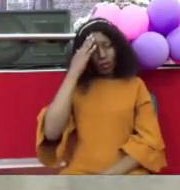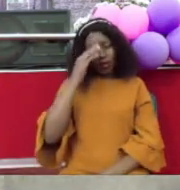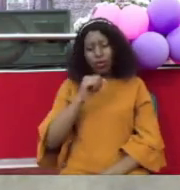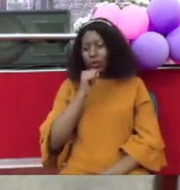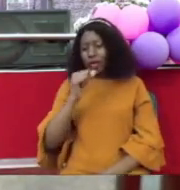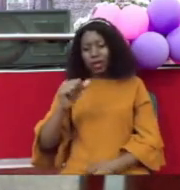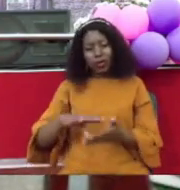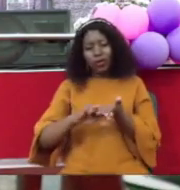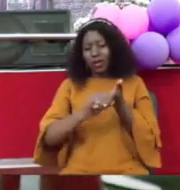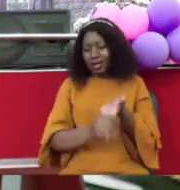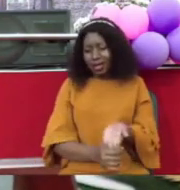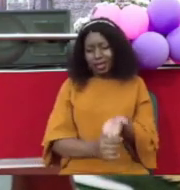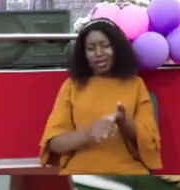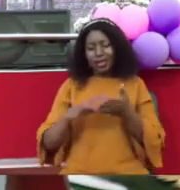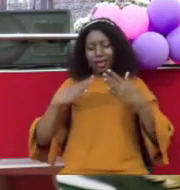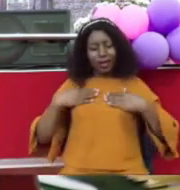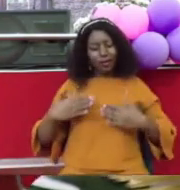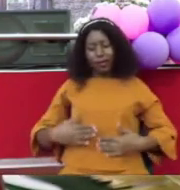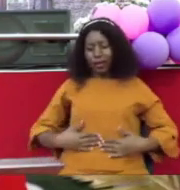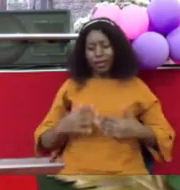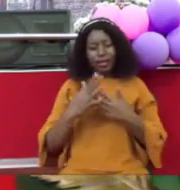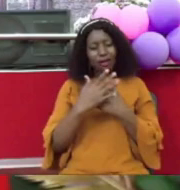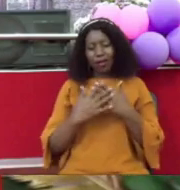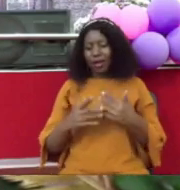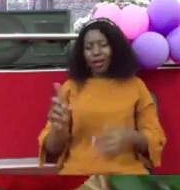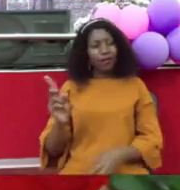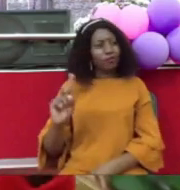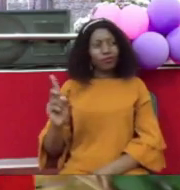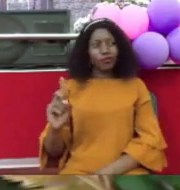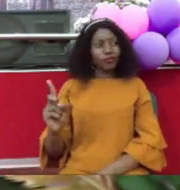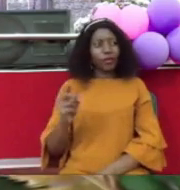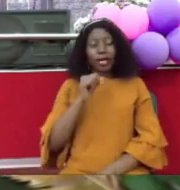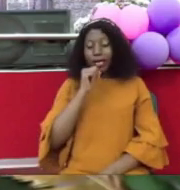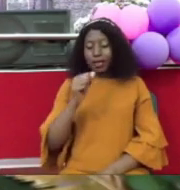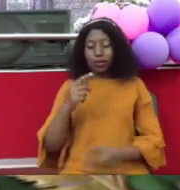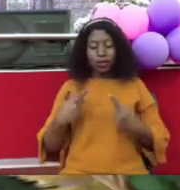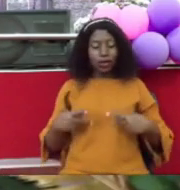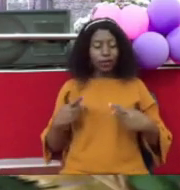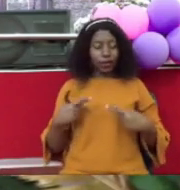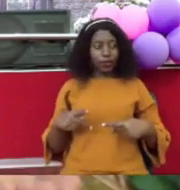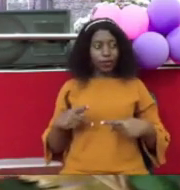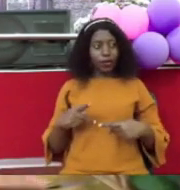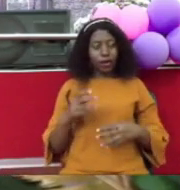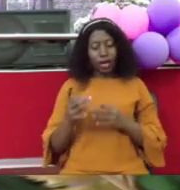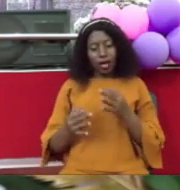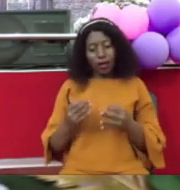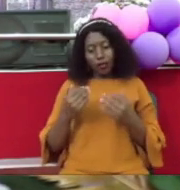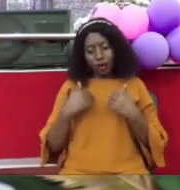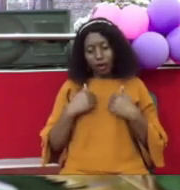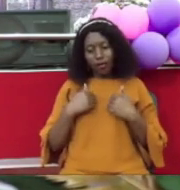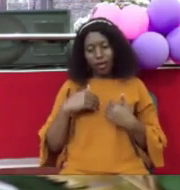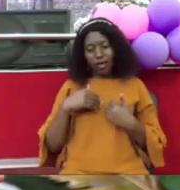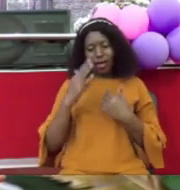flesh and blood. Haupigani na mwili na damu. It's not the people. If you are having poor relationships, it's